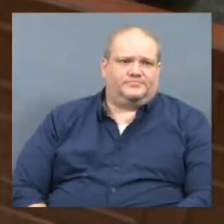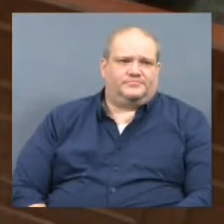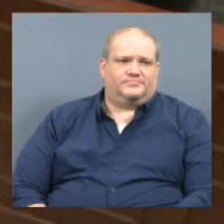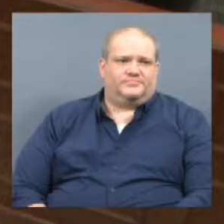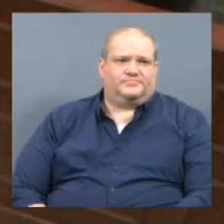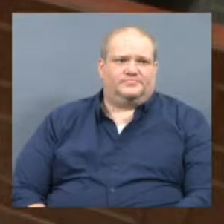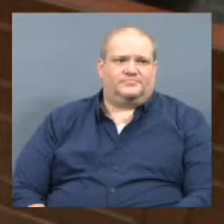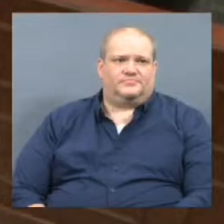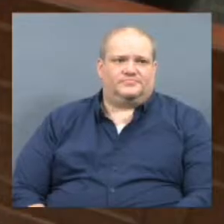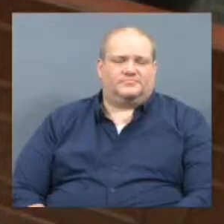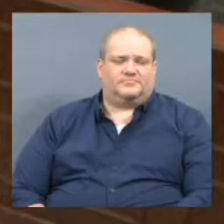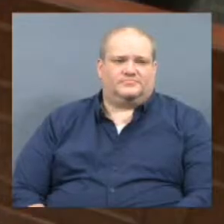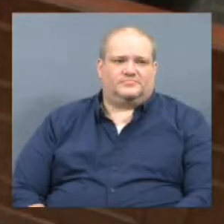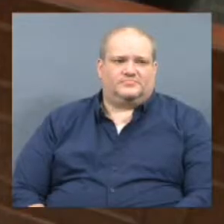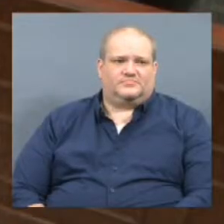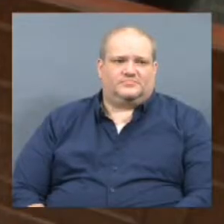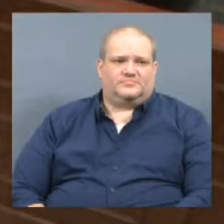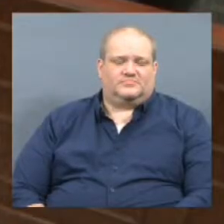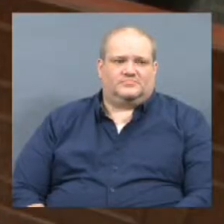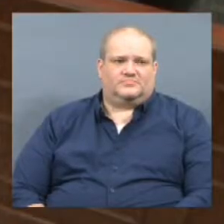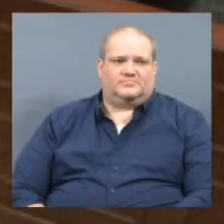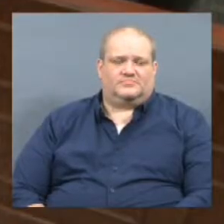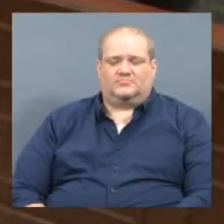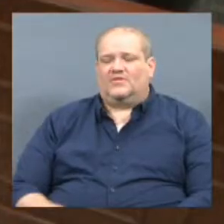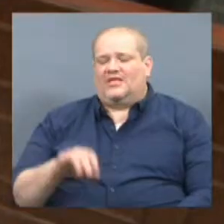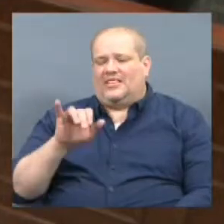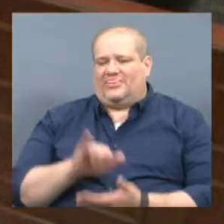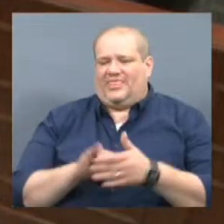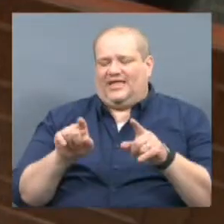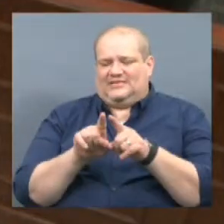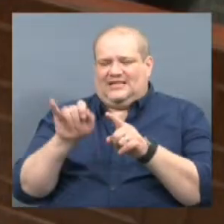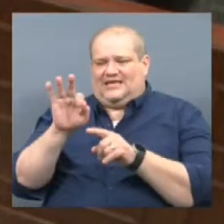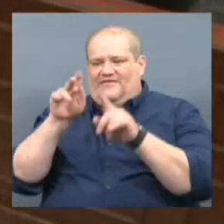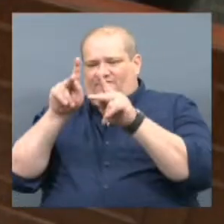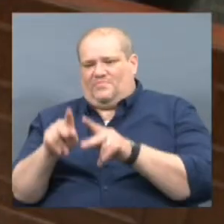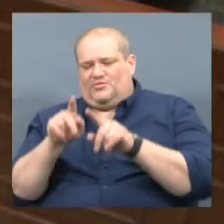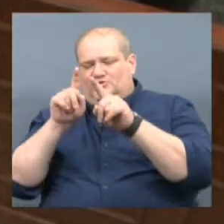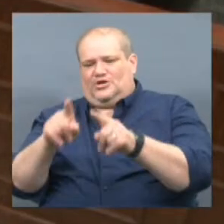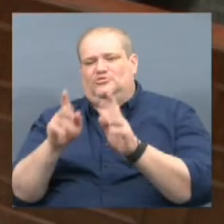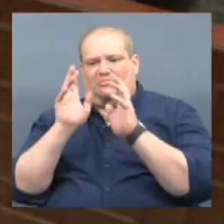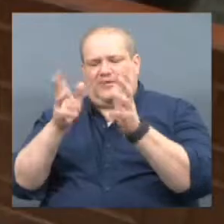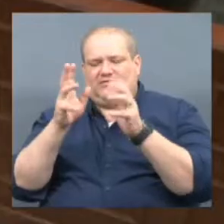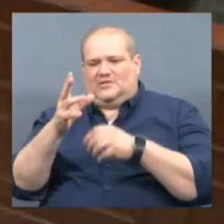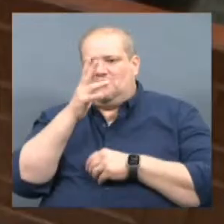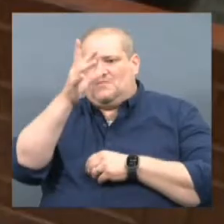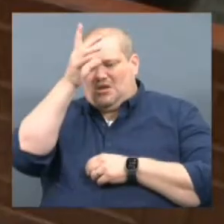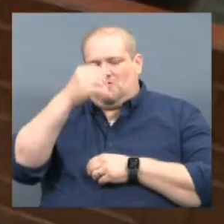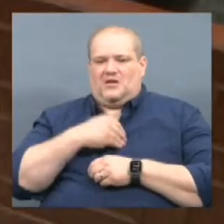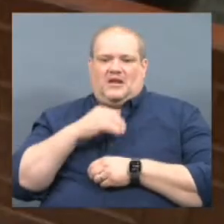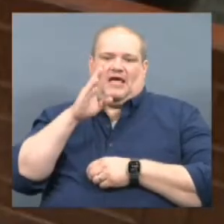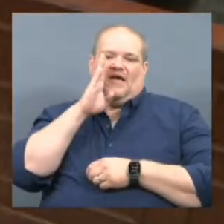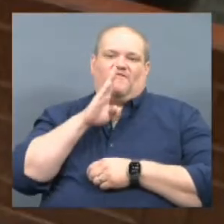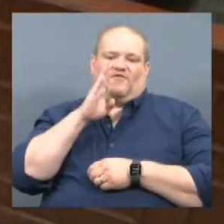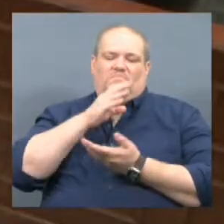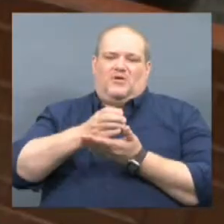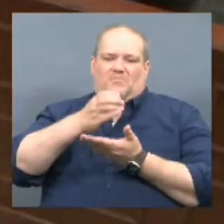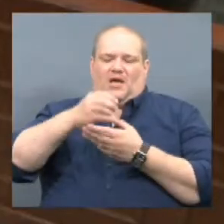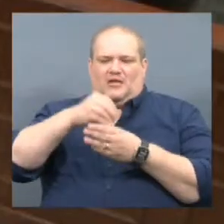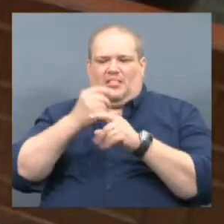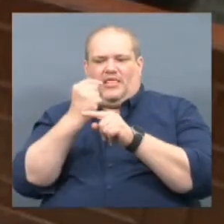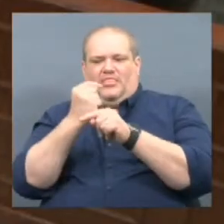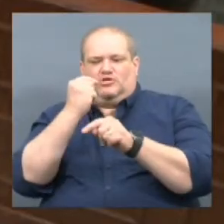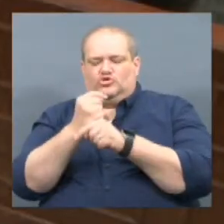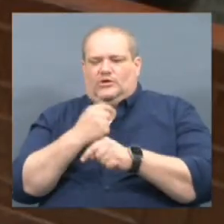Sean, do you want to answer that question? I really guess we can answer that question. It's kind of like if somebody go to a basketball game and a parent have a beer bottle in their truck. I don't know if they